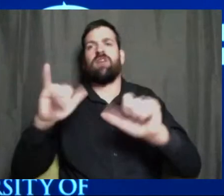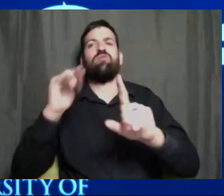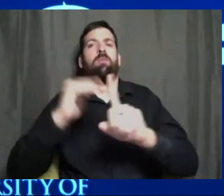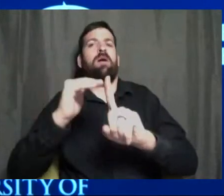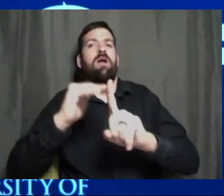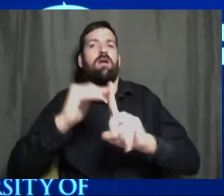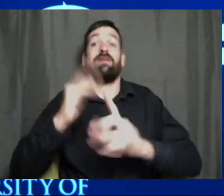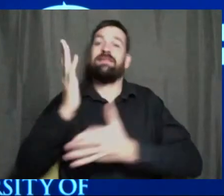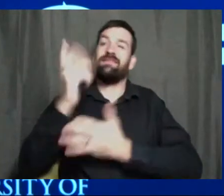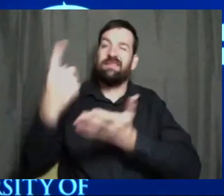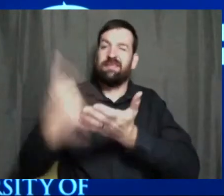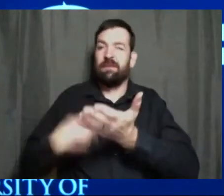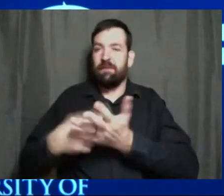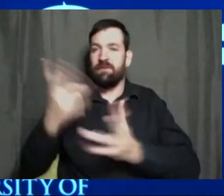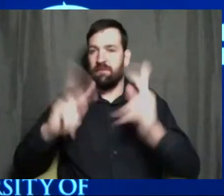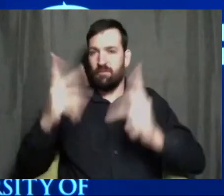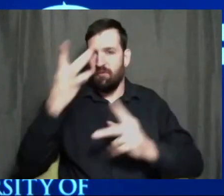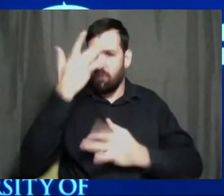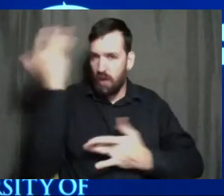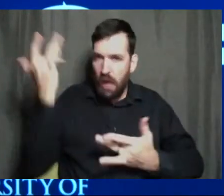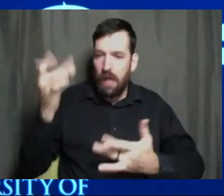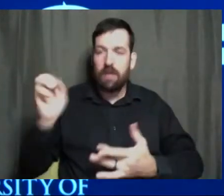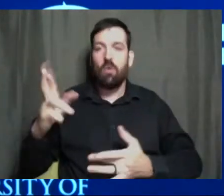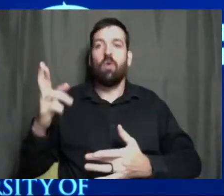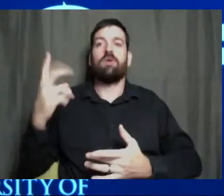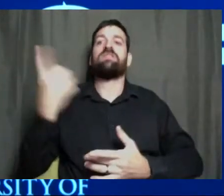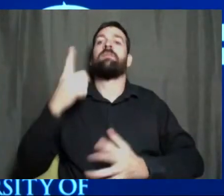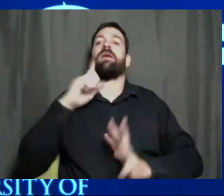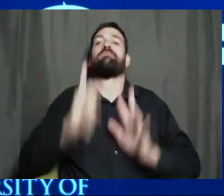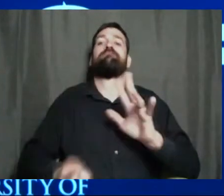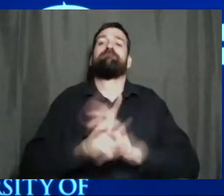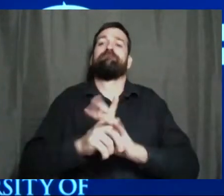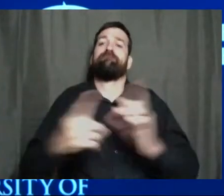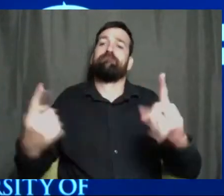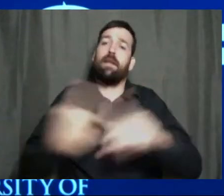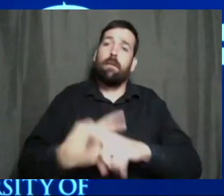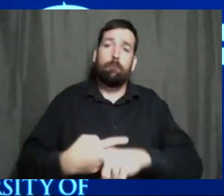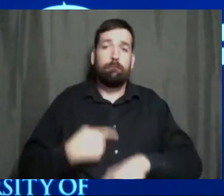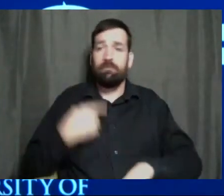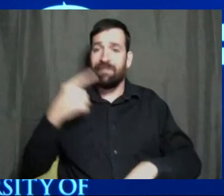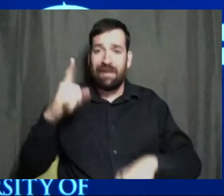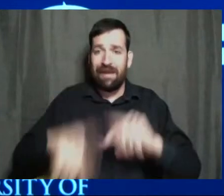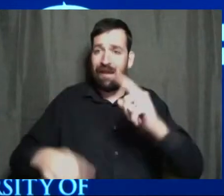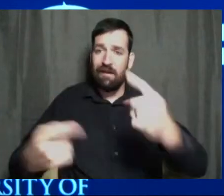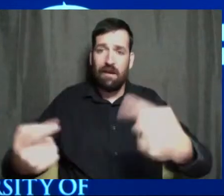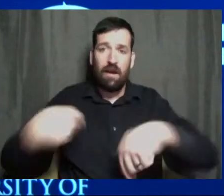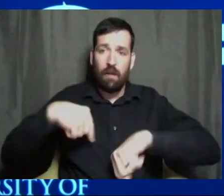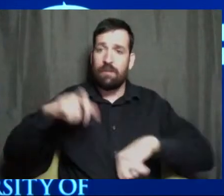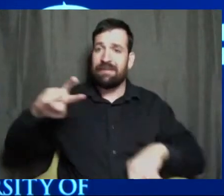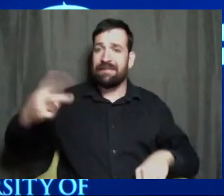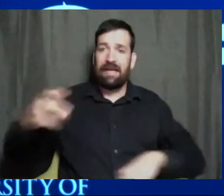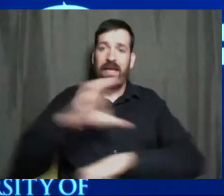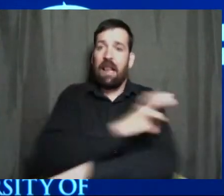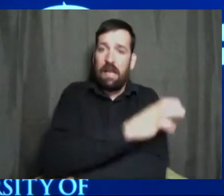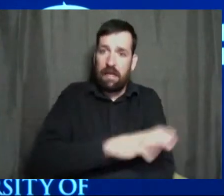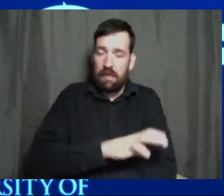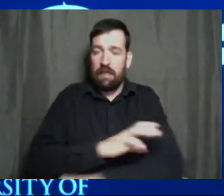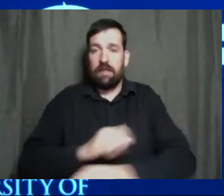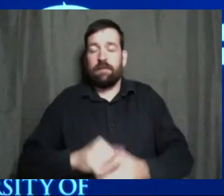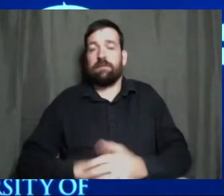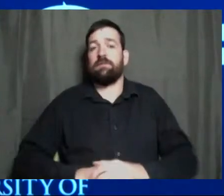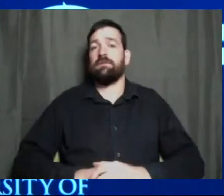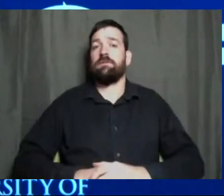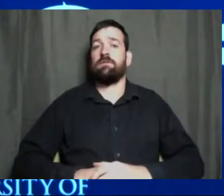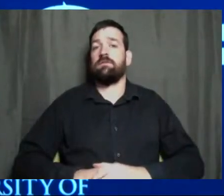forget, or something came up, and there's opportunities, if you couldn't come to the second clinic that we set up in the same location, there's going to